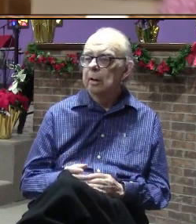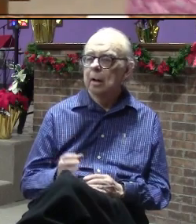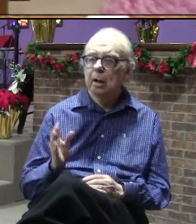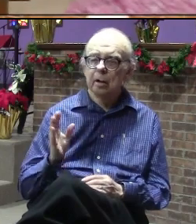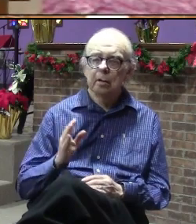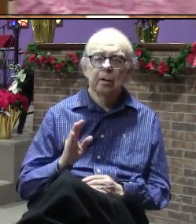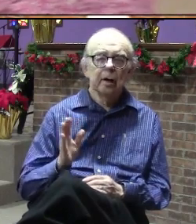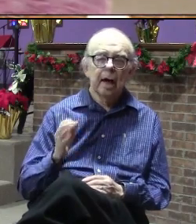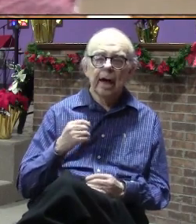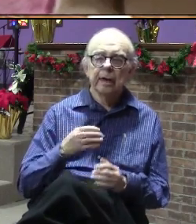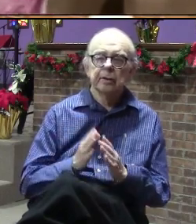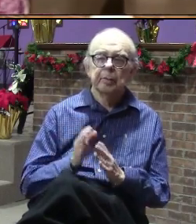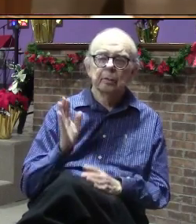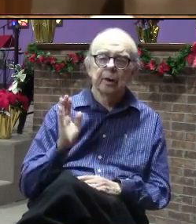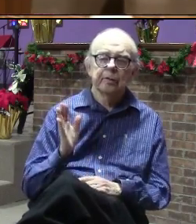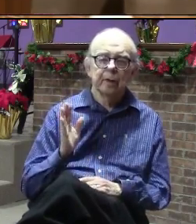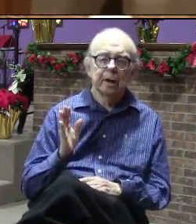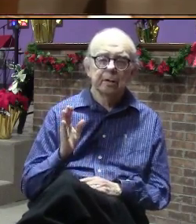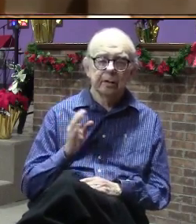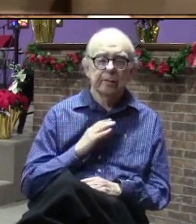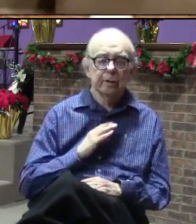You Christian?